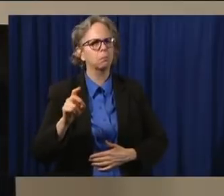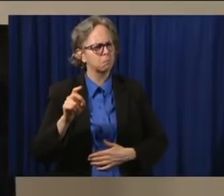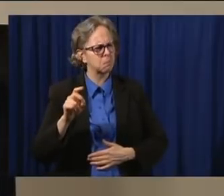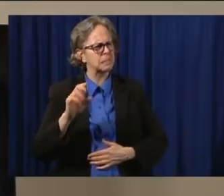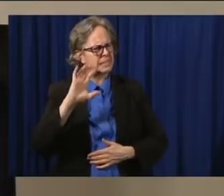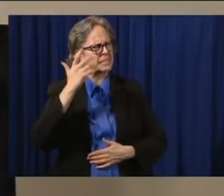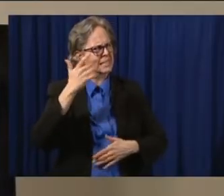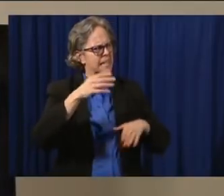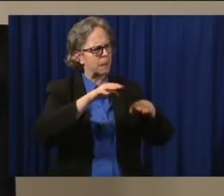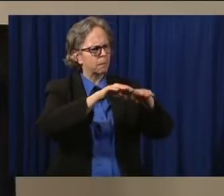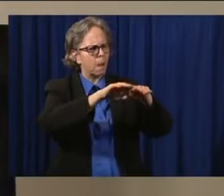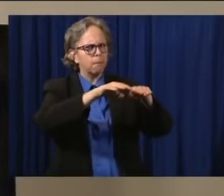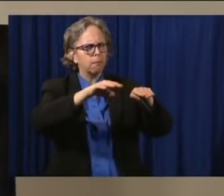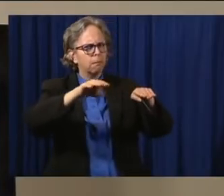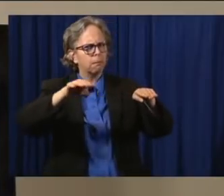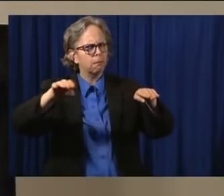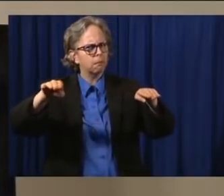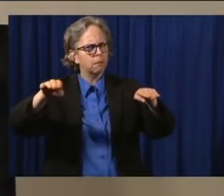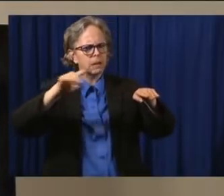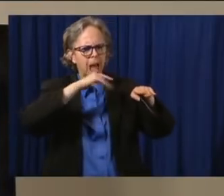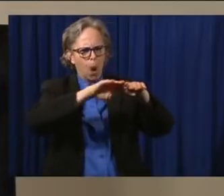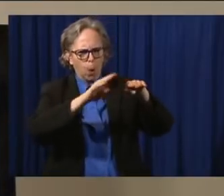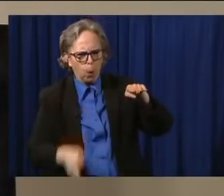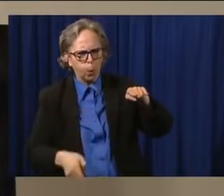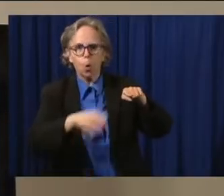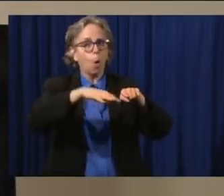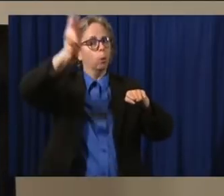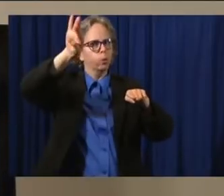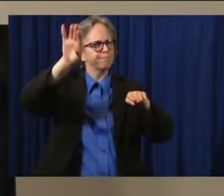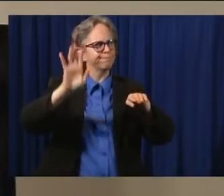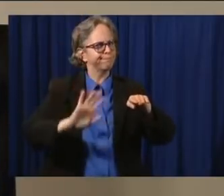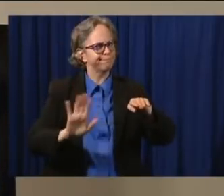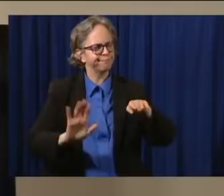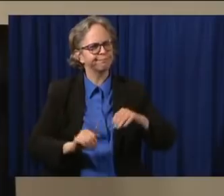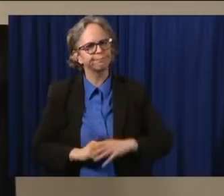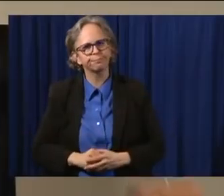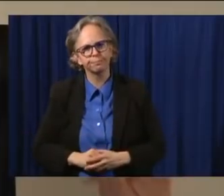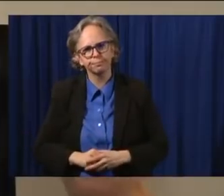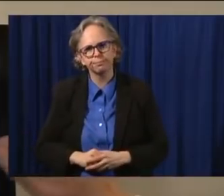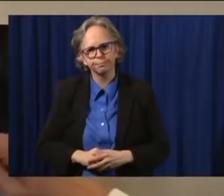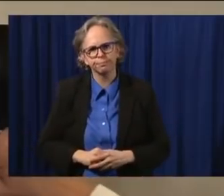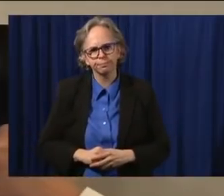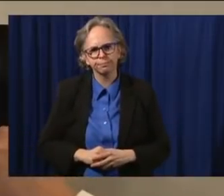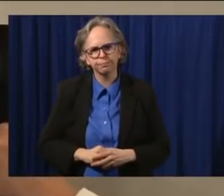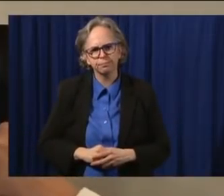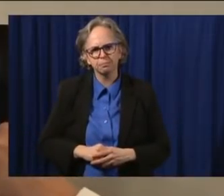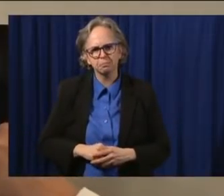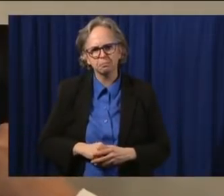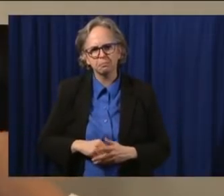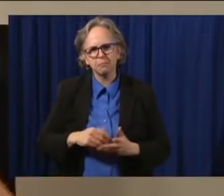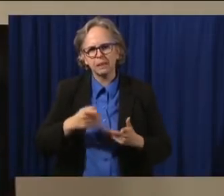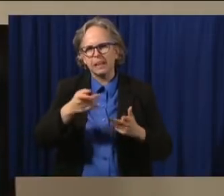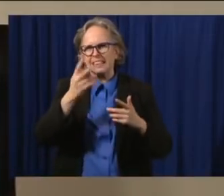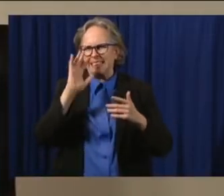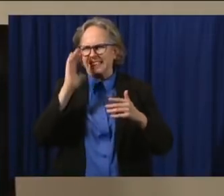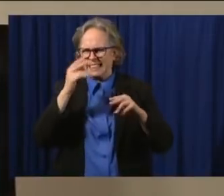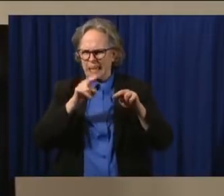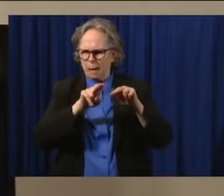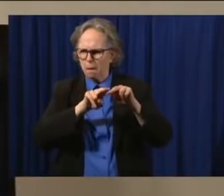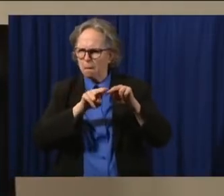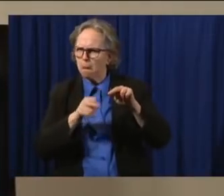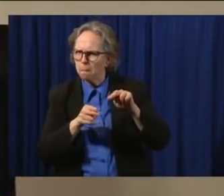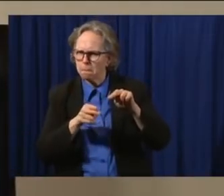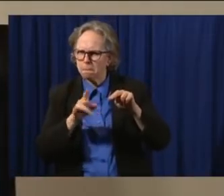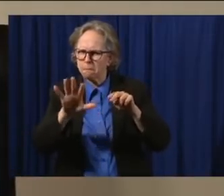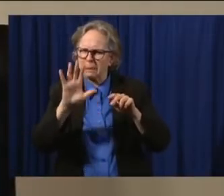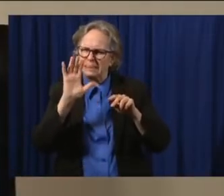a plateau phase. We have a little bit of a down today in some of our numbers